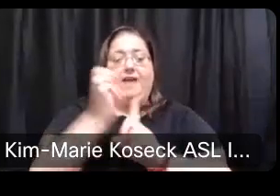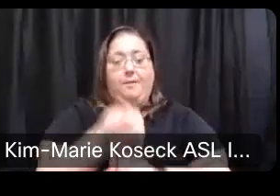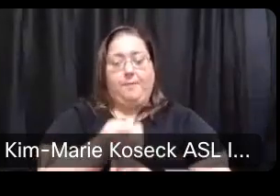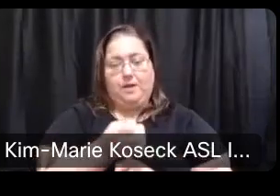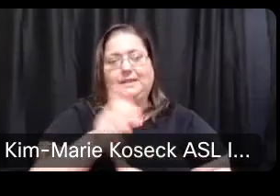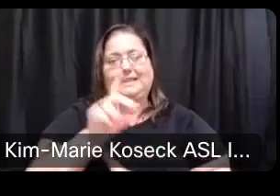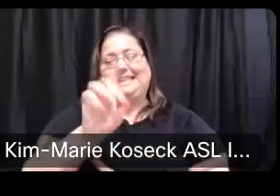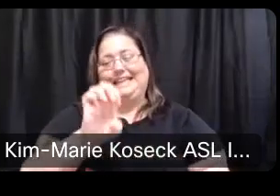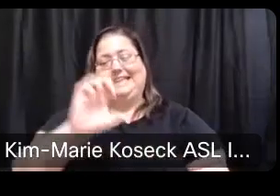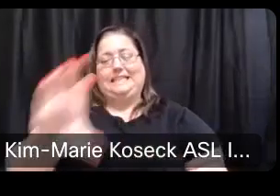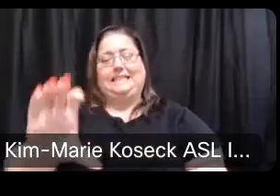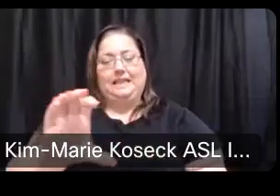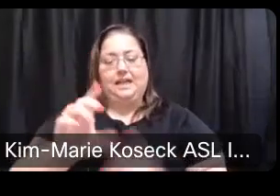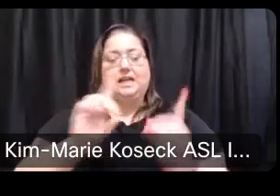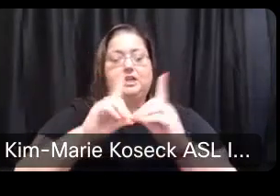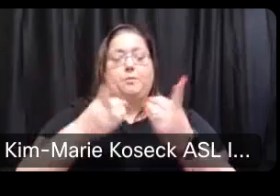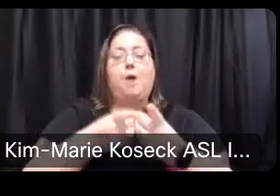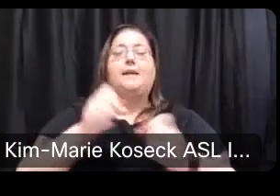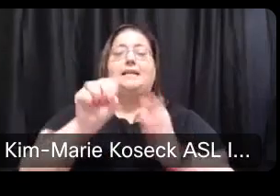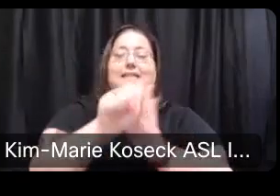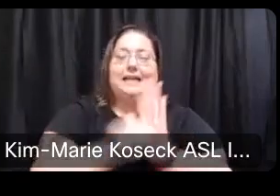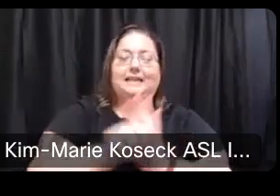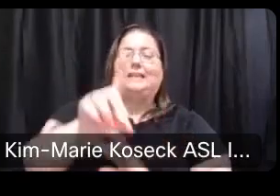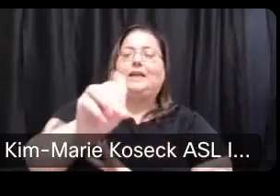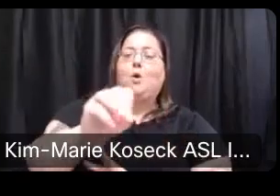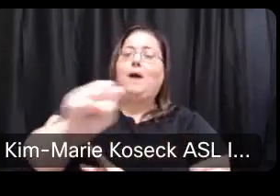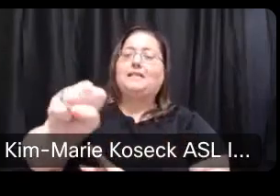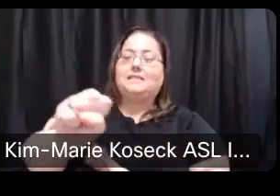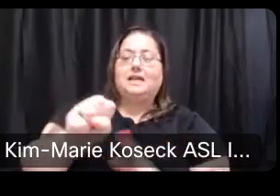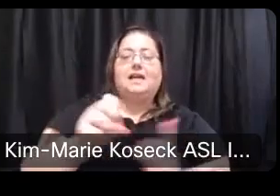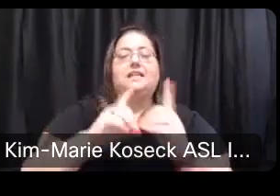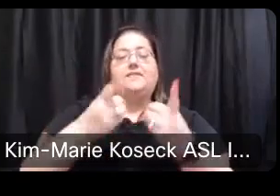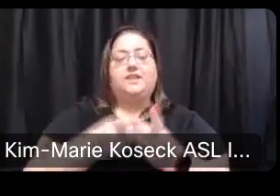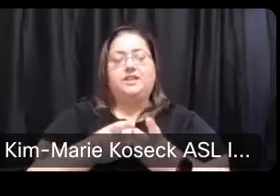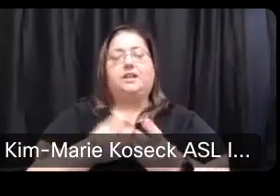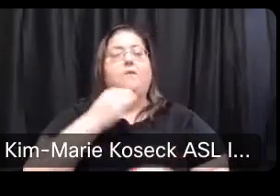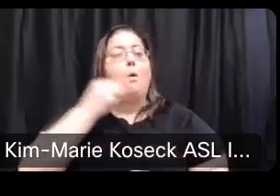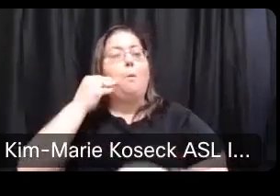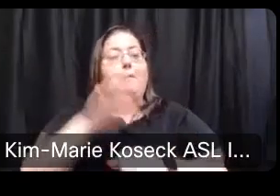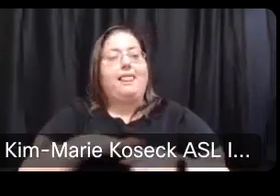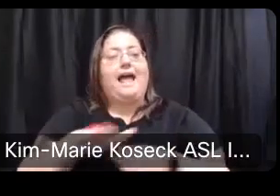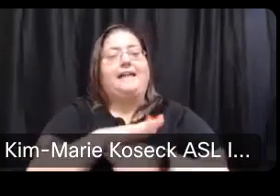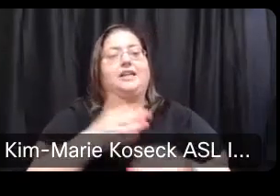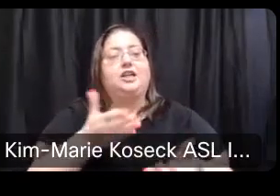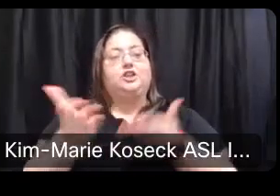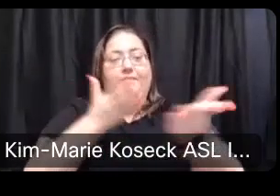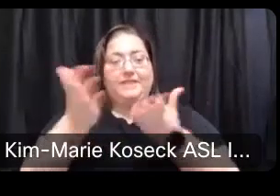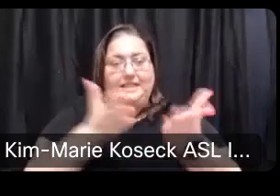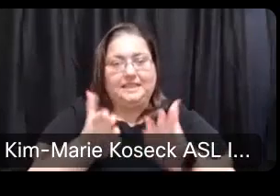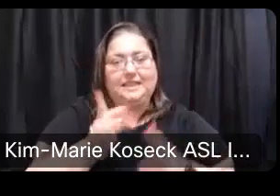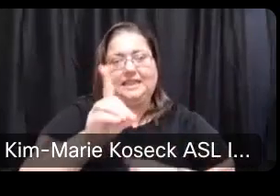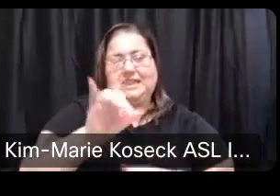DEC, Department of State, DOS, the Division of Homeland Security and Emergency Services,